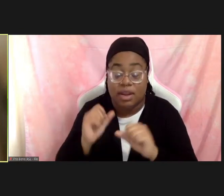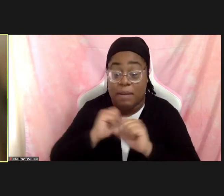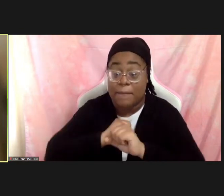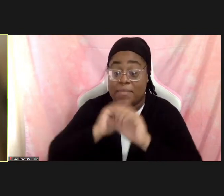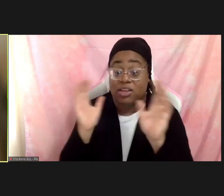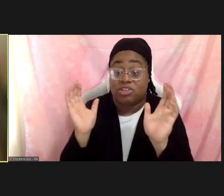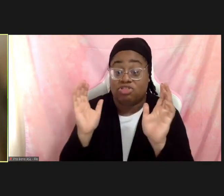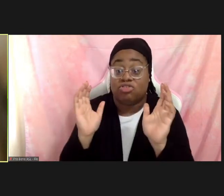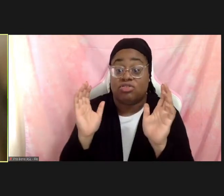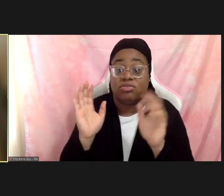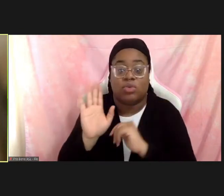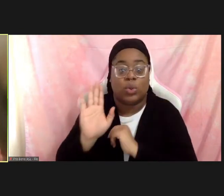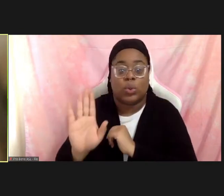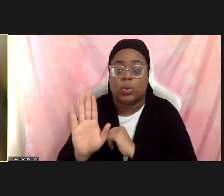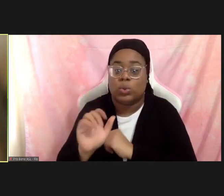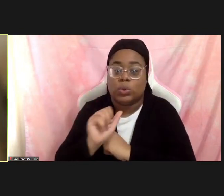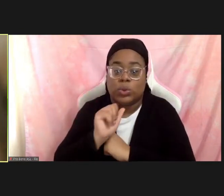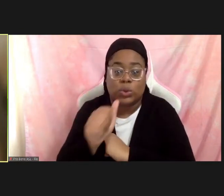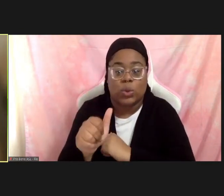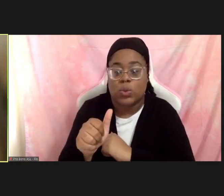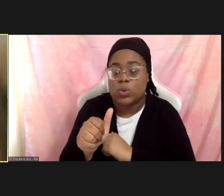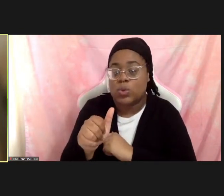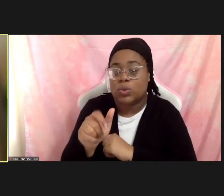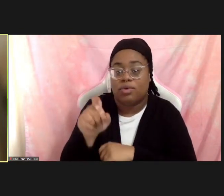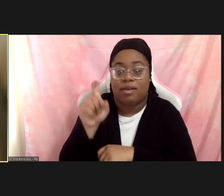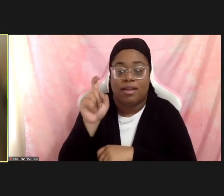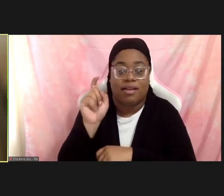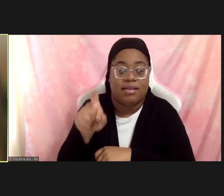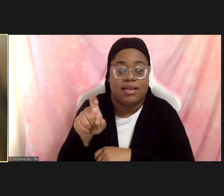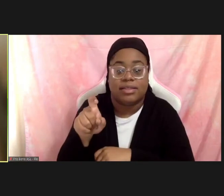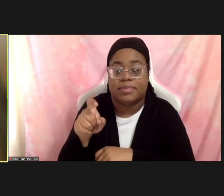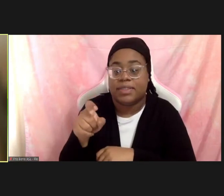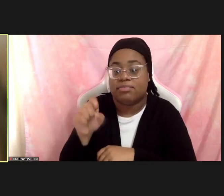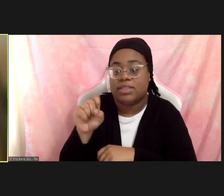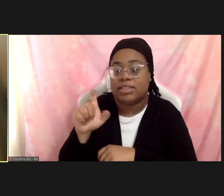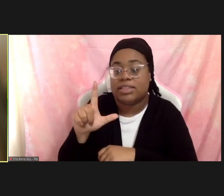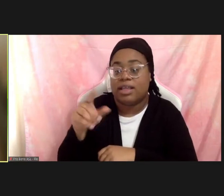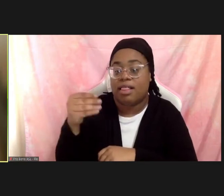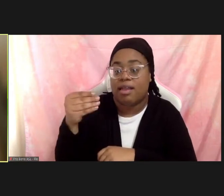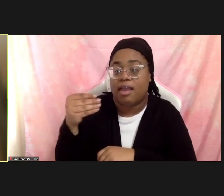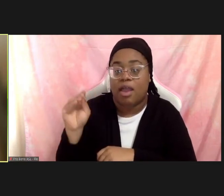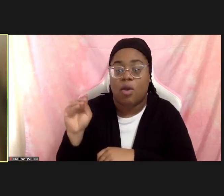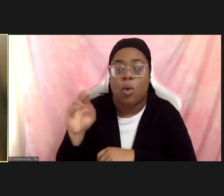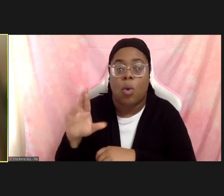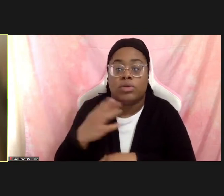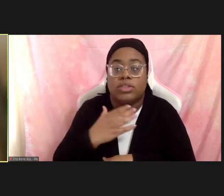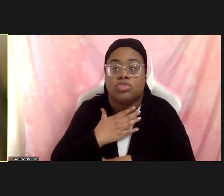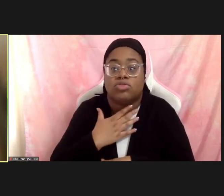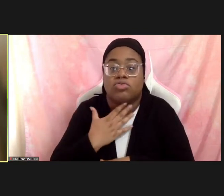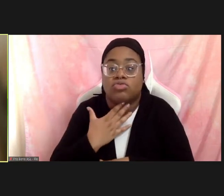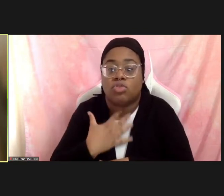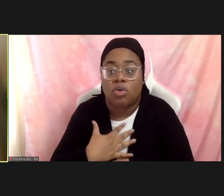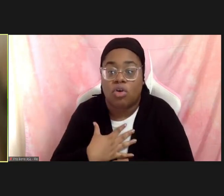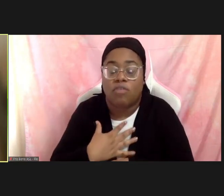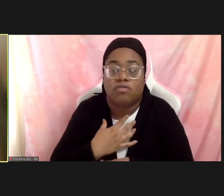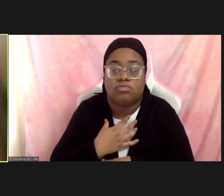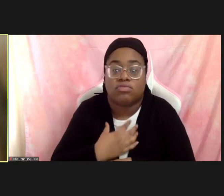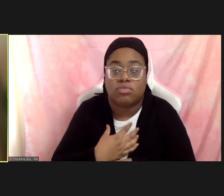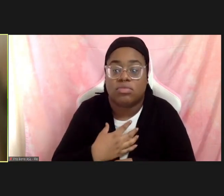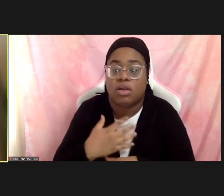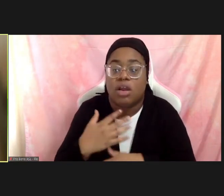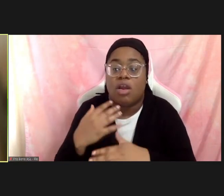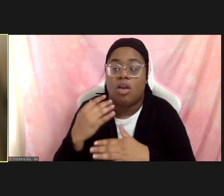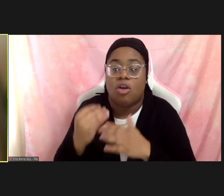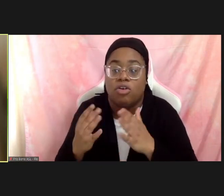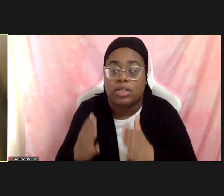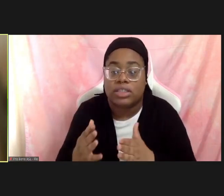Imagine that you do not need to be a sellout or a starving artist. All around the